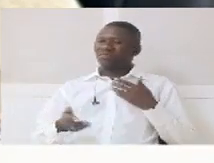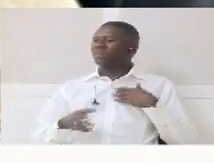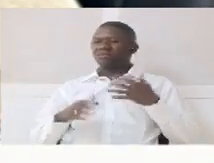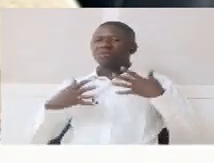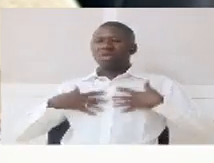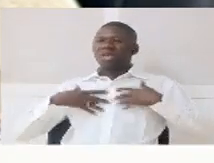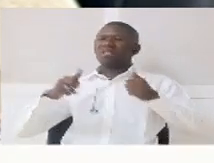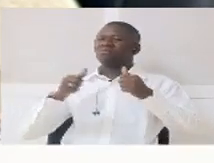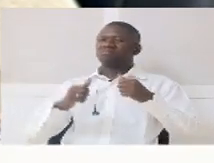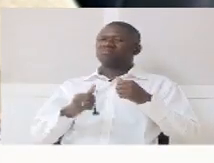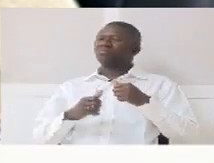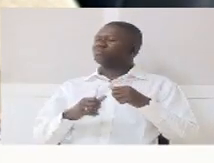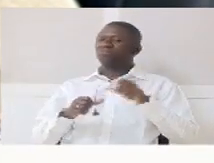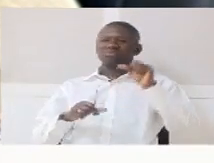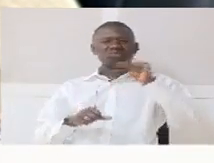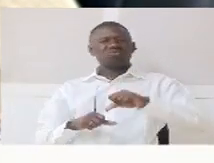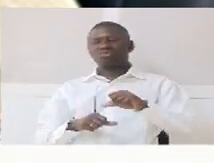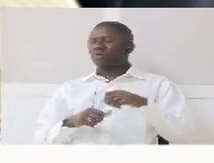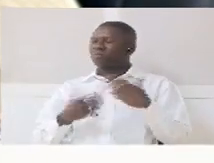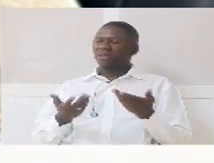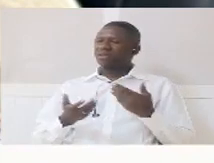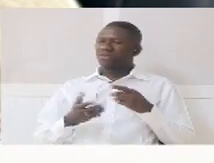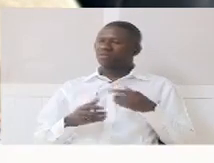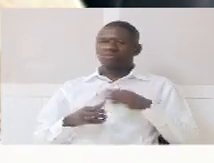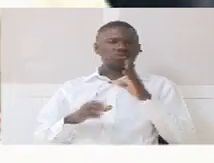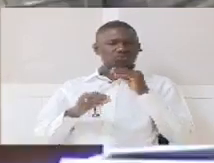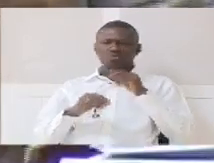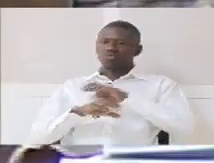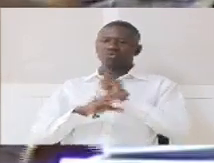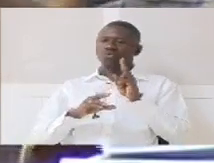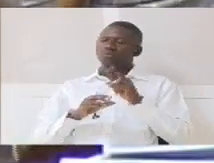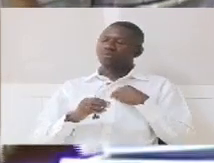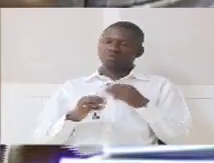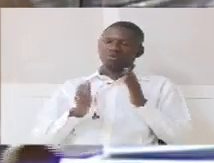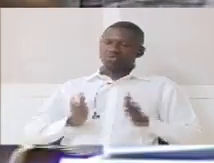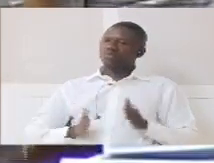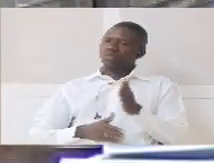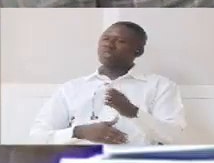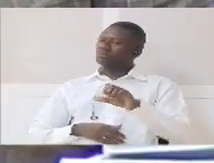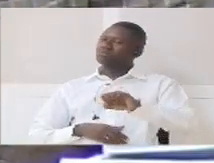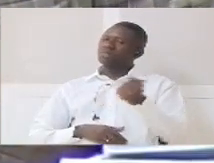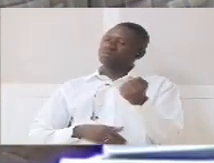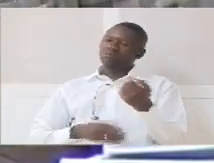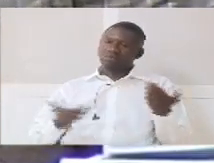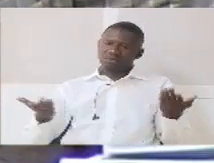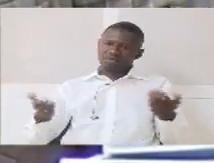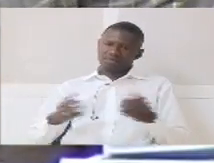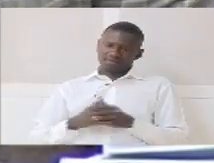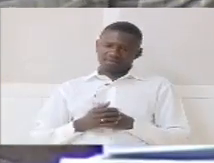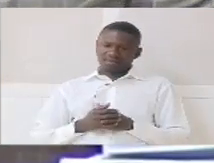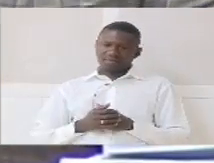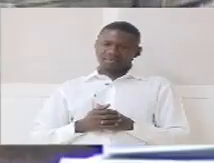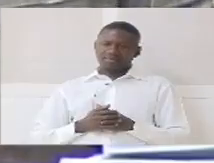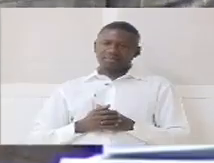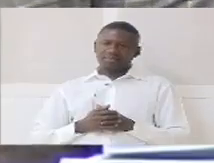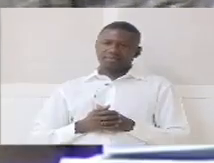it deteriorates, then there's no more talk about human rights there. And so, and in that, tell us about the sleeping conditions. And